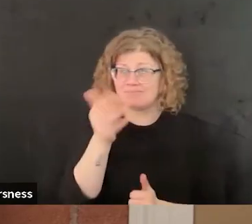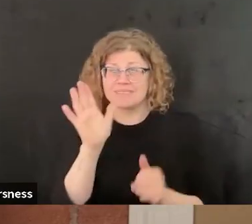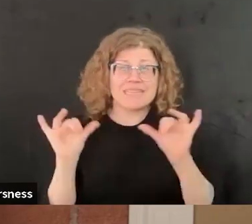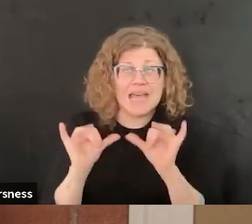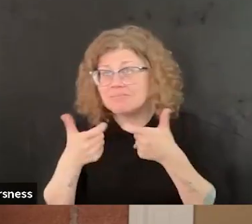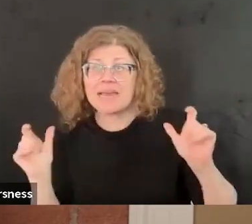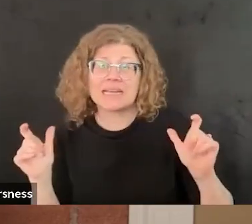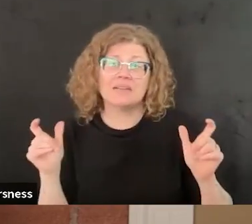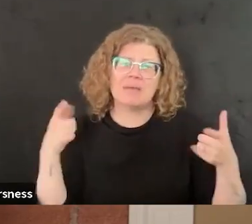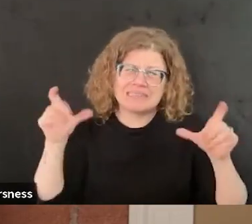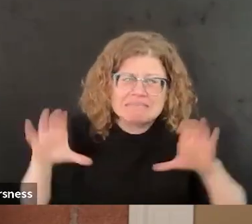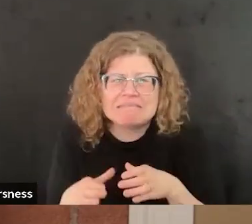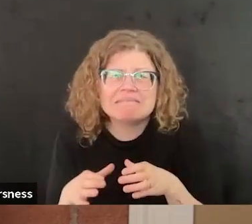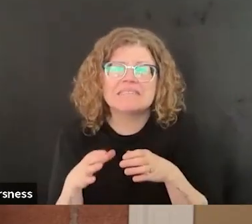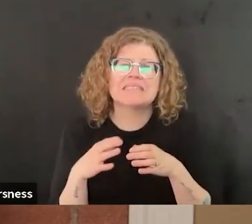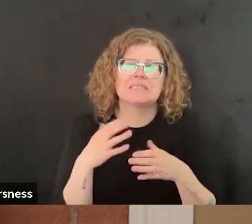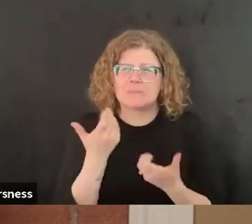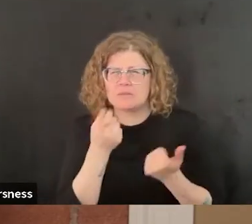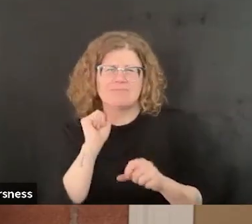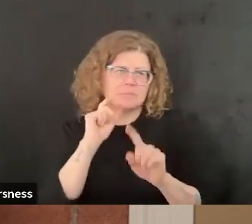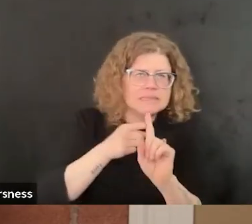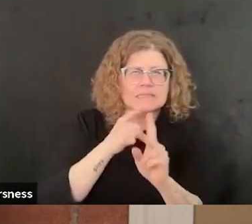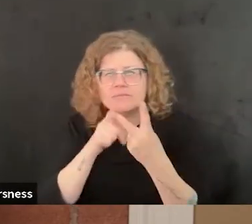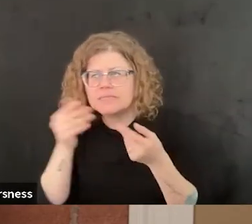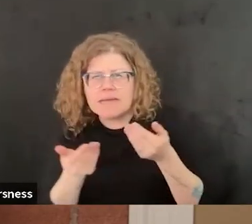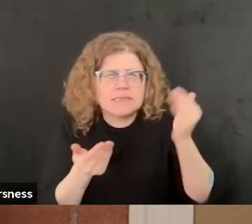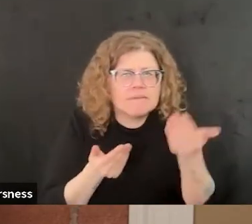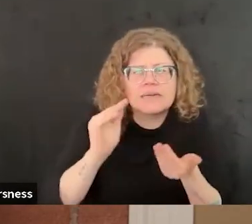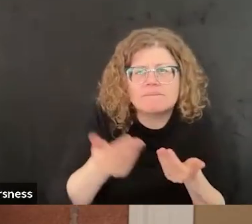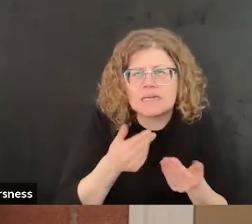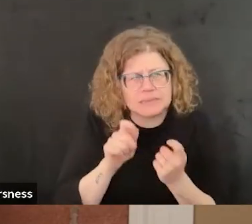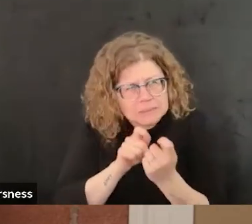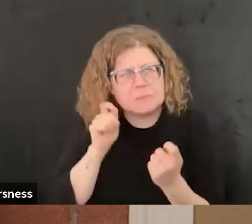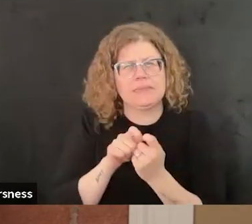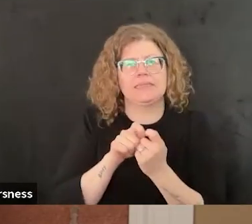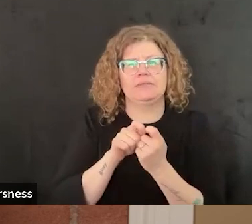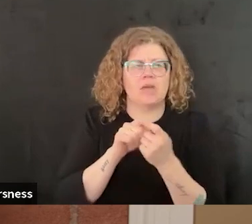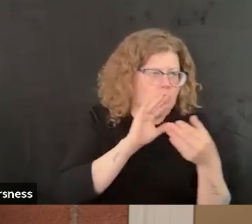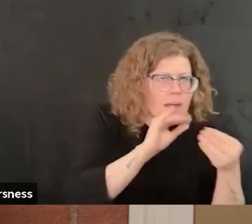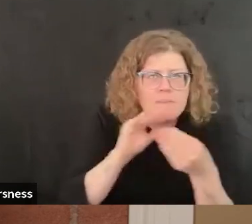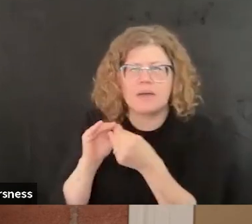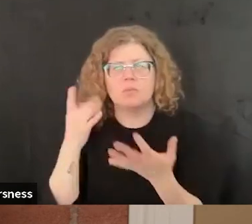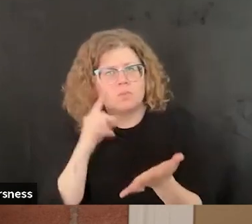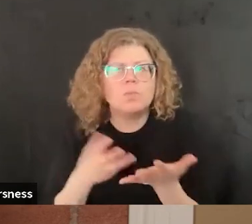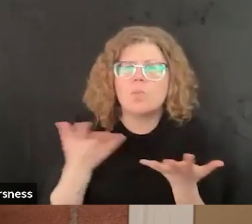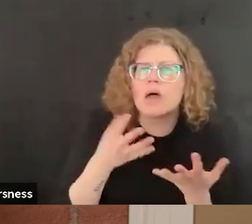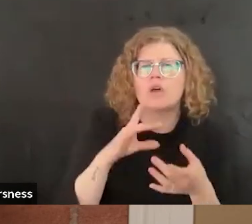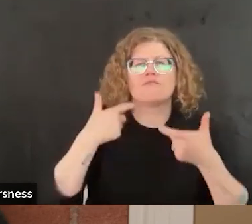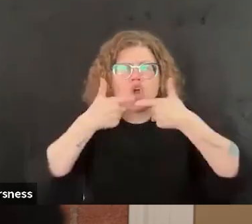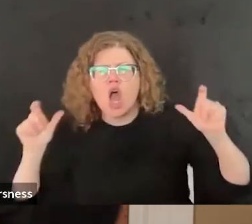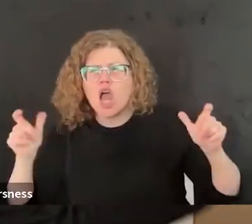community engagement to ensure that you only engage on specific items that you can see reflected in the final